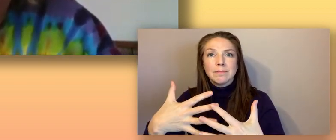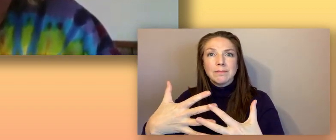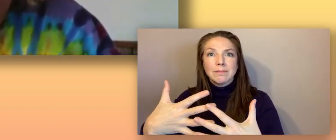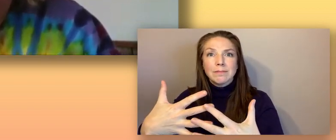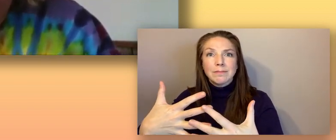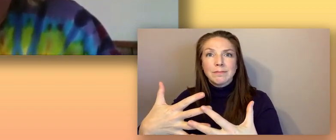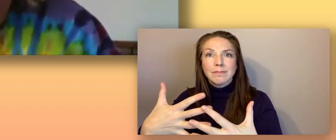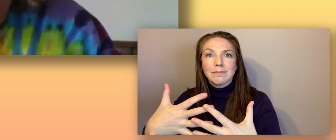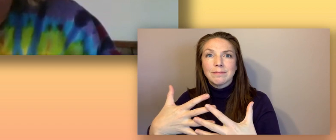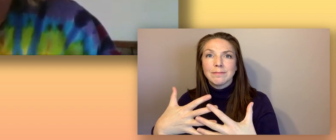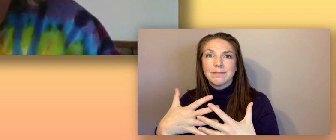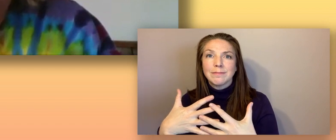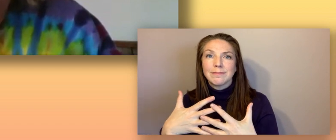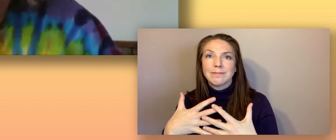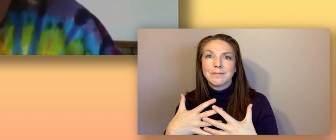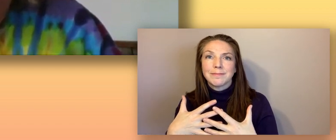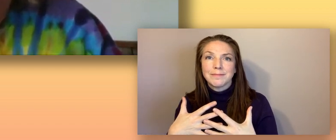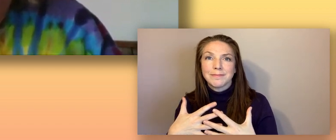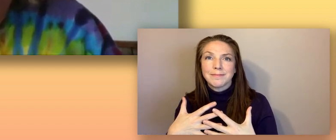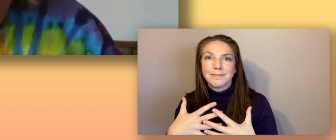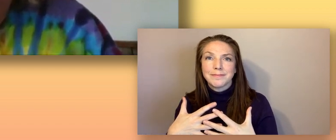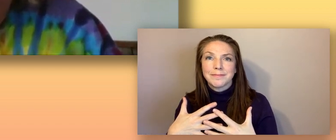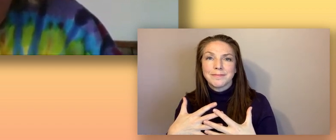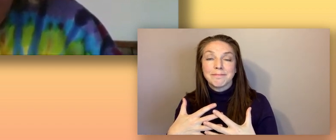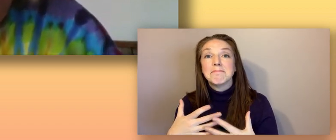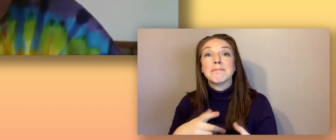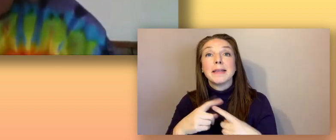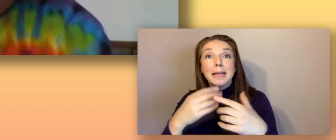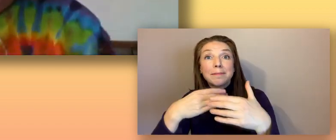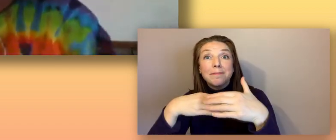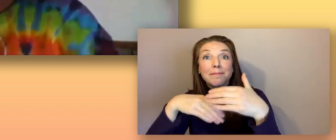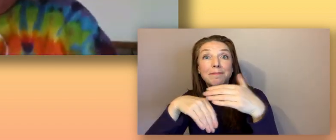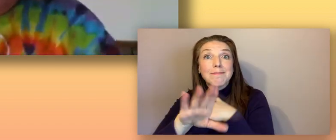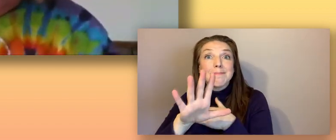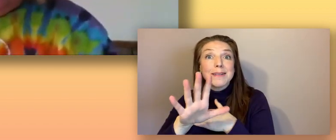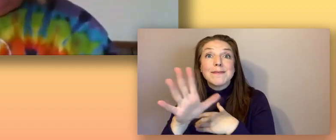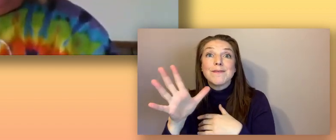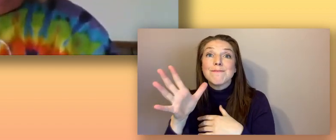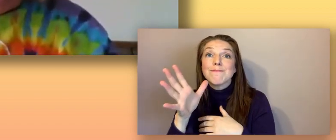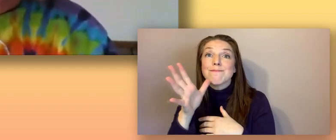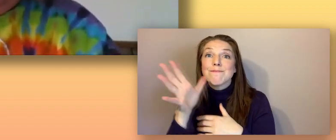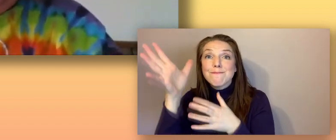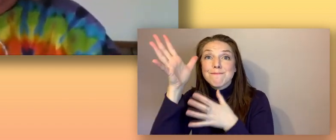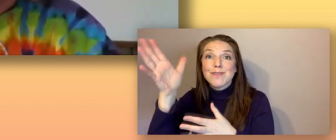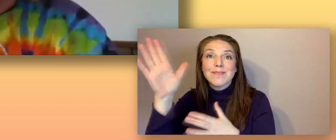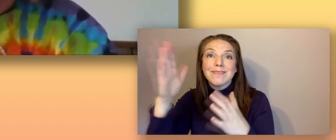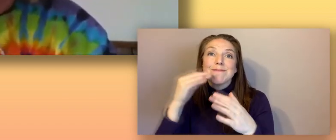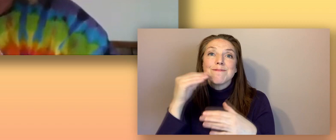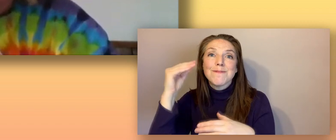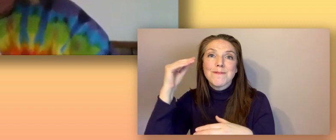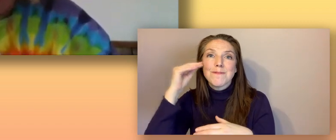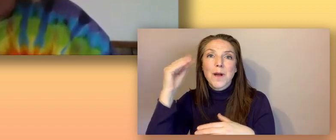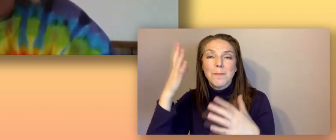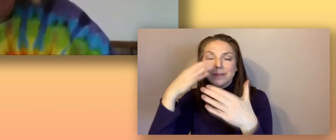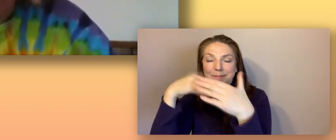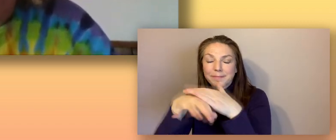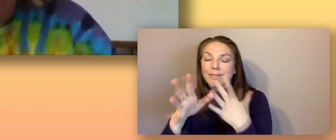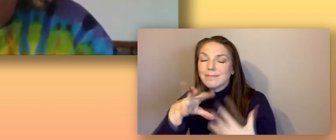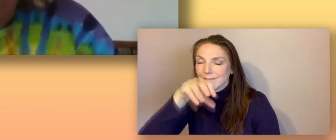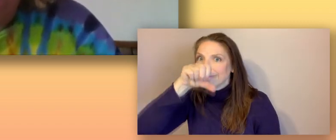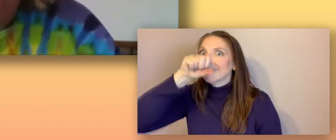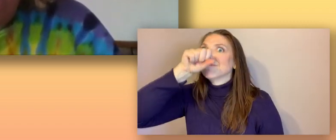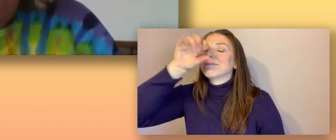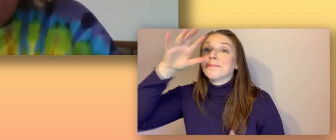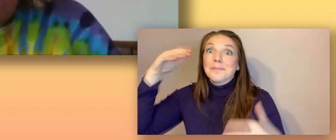and just be in the moment. Then we went into the farmhouse and oh my God, the smells of